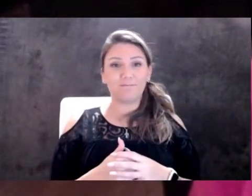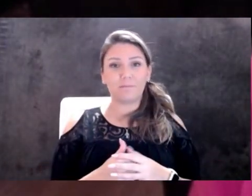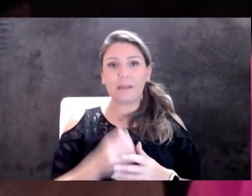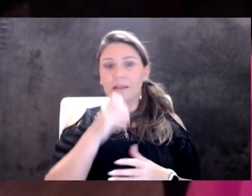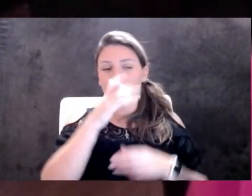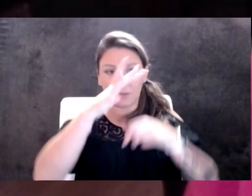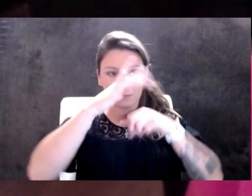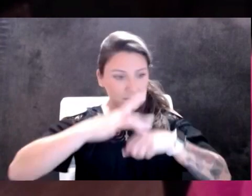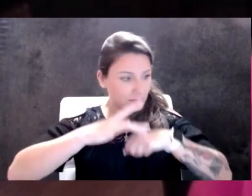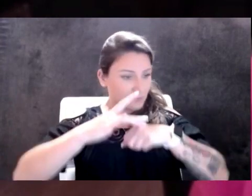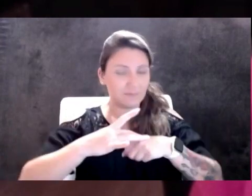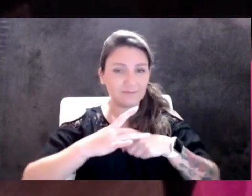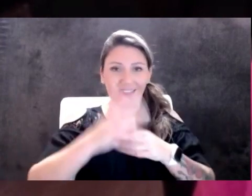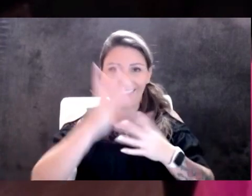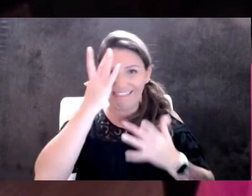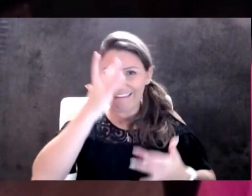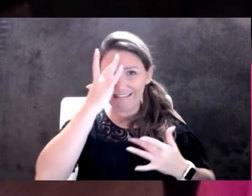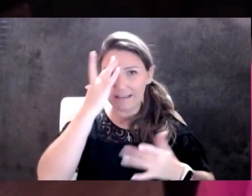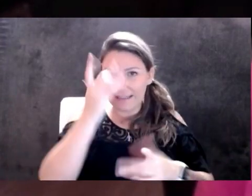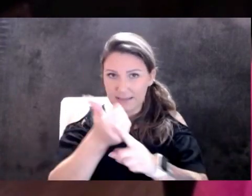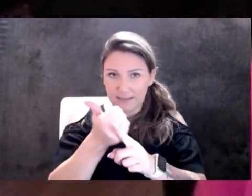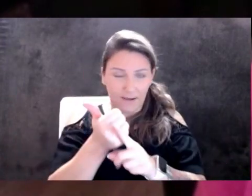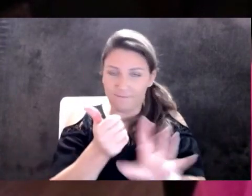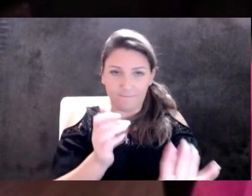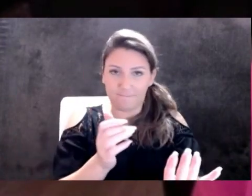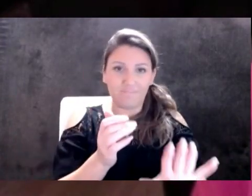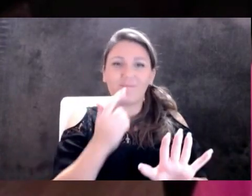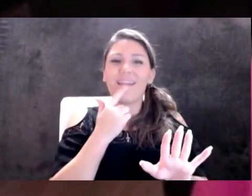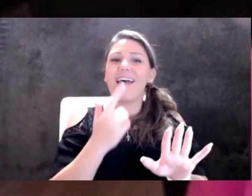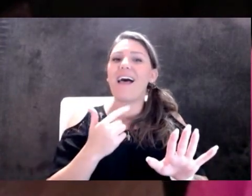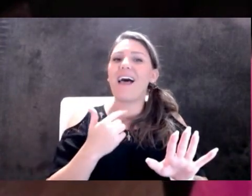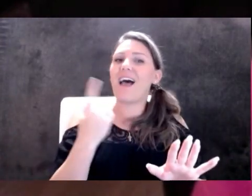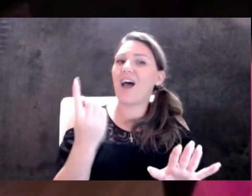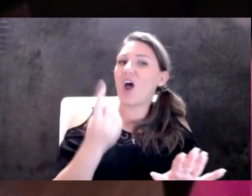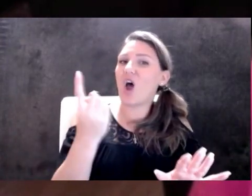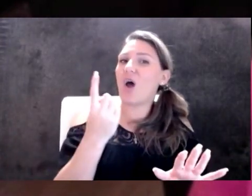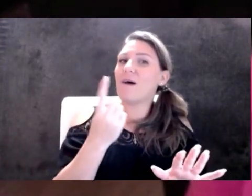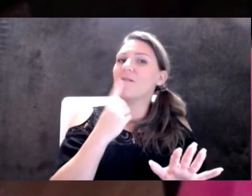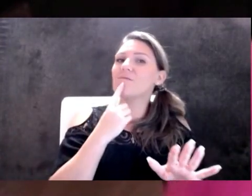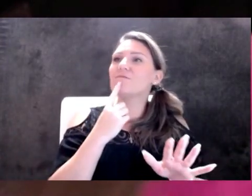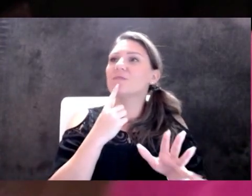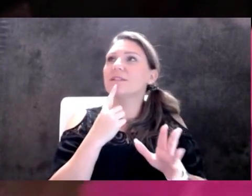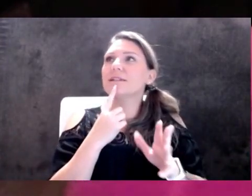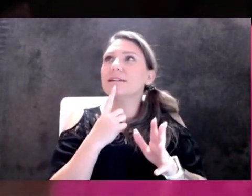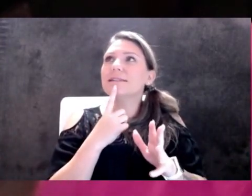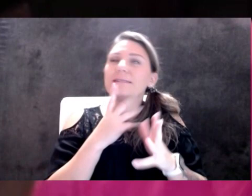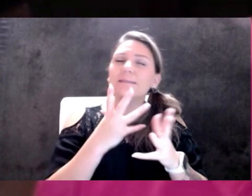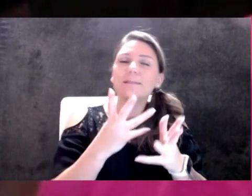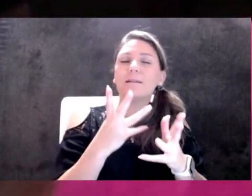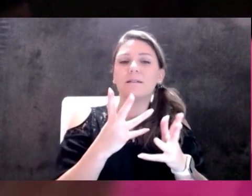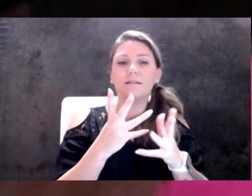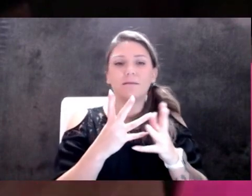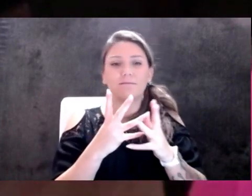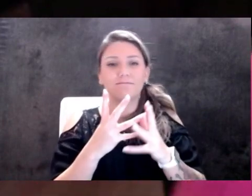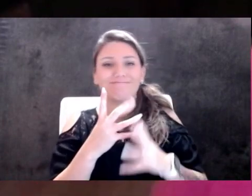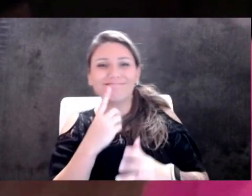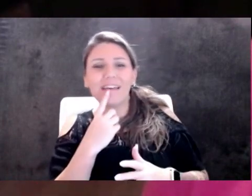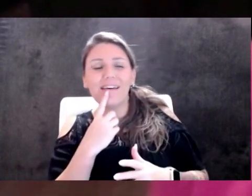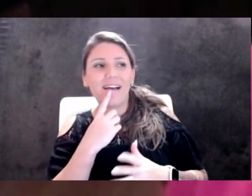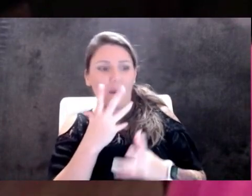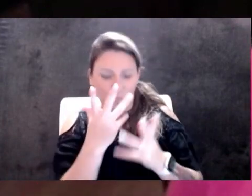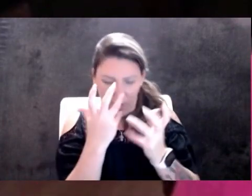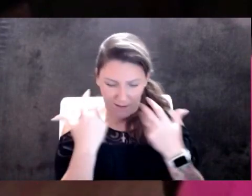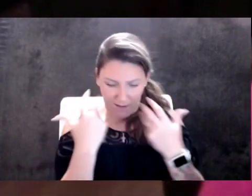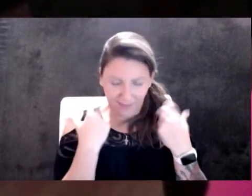on the illness itself. I always speak health and healing into my life. And that's what I think that's